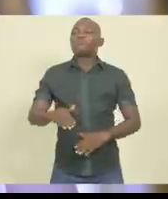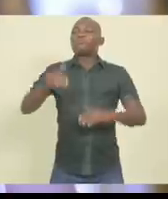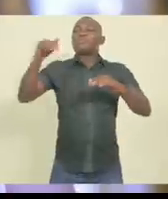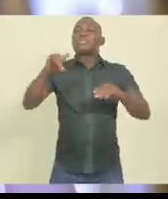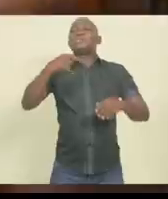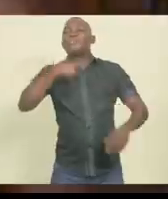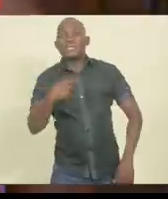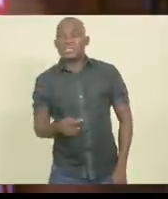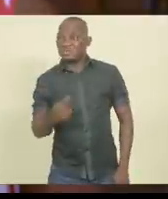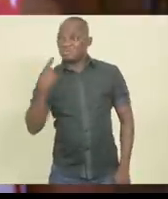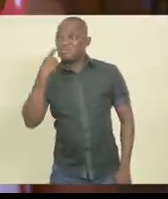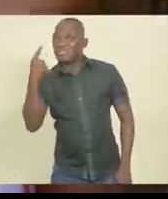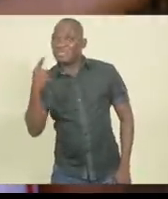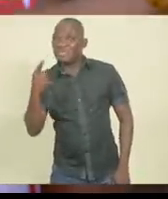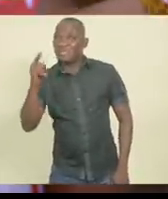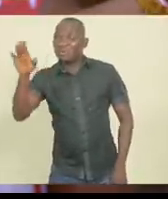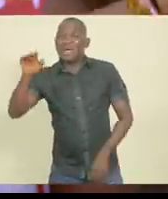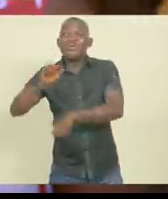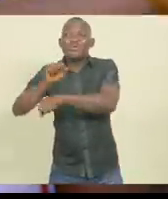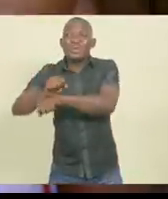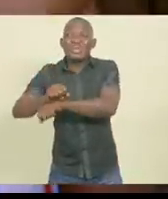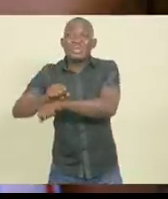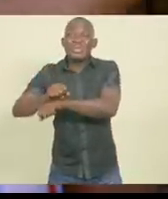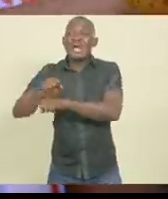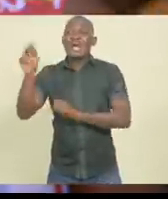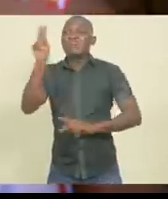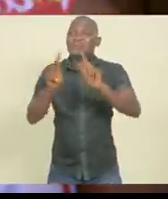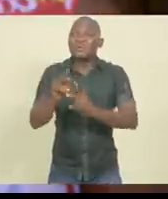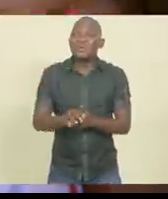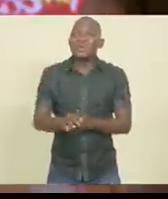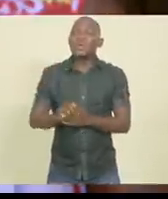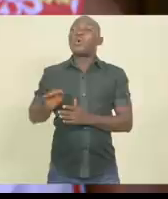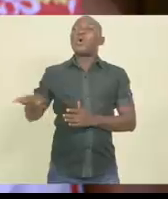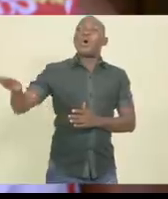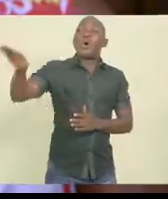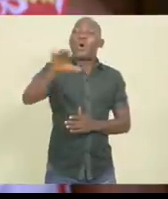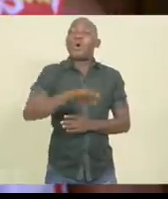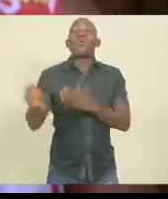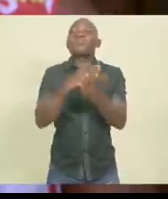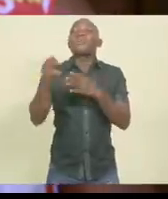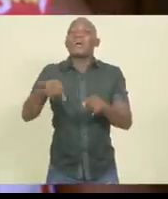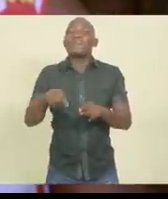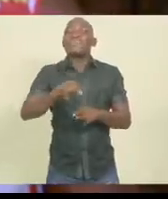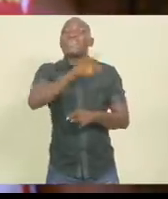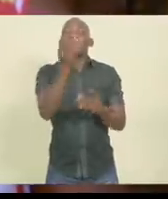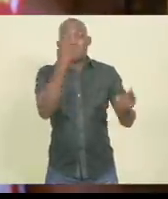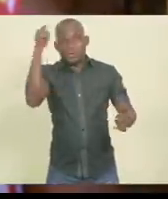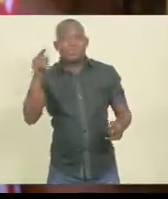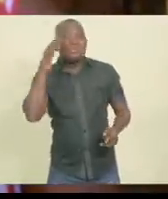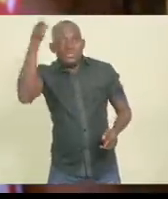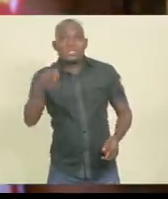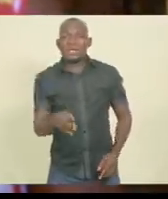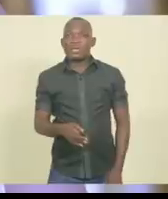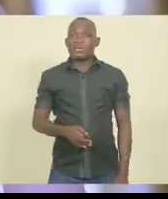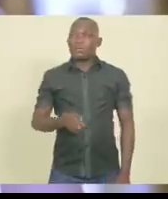grown. You see, that your work, your people, and all the clans you have will not be there for you.